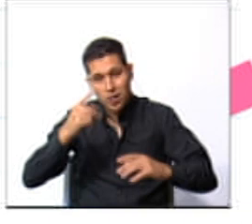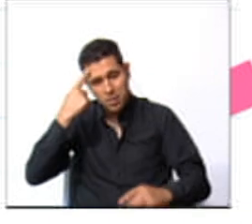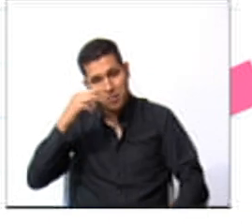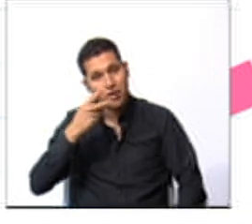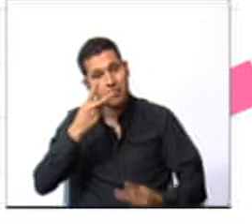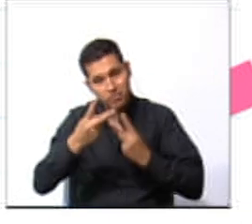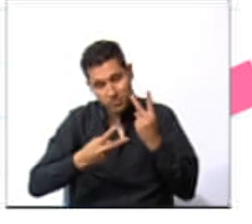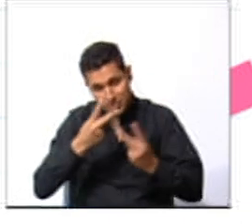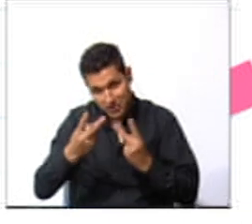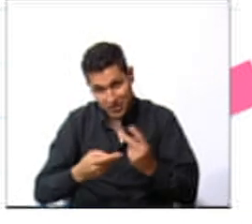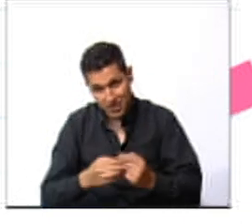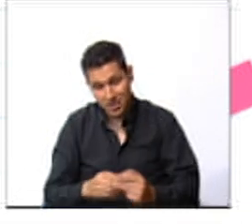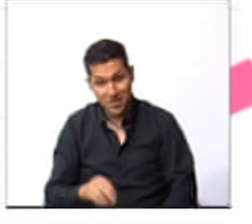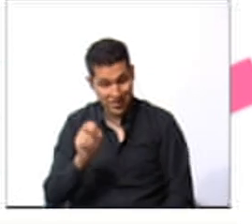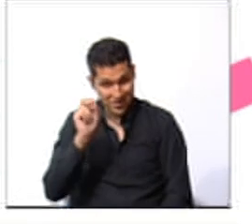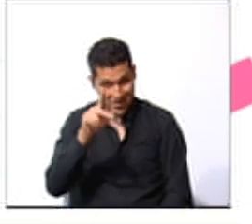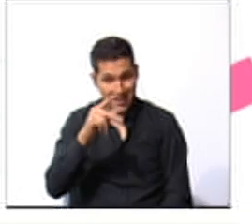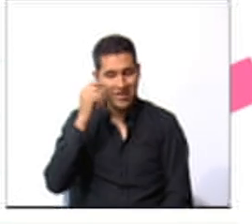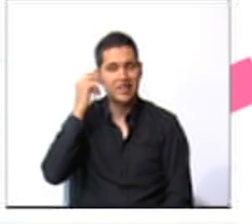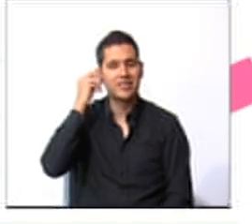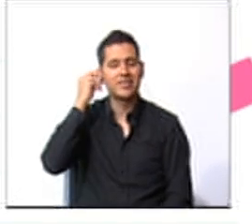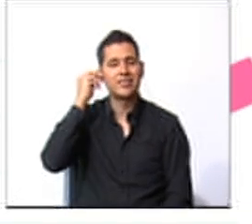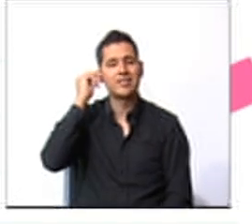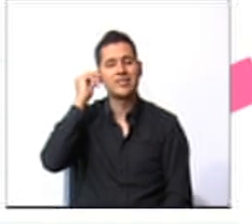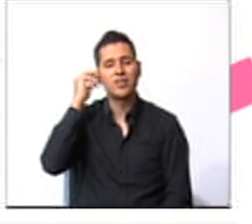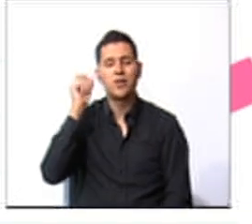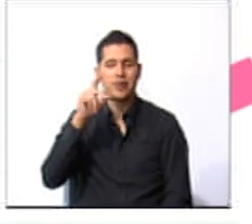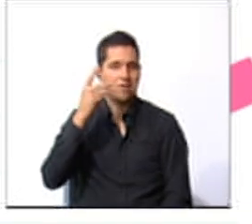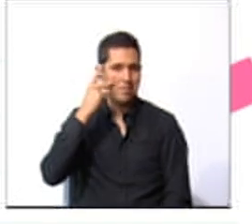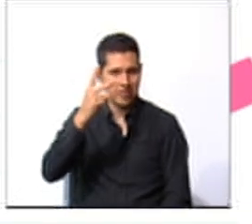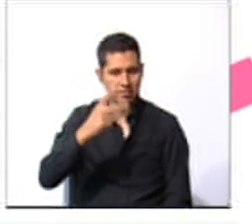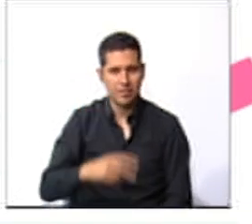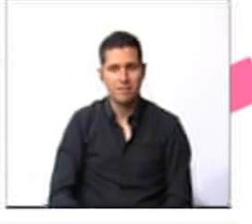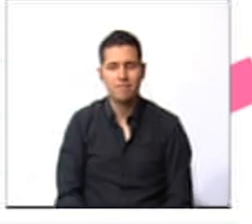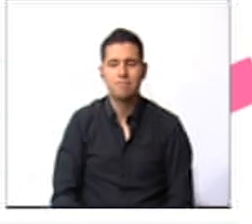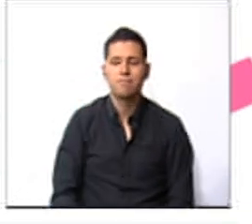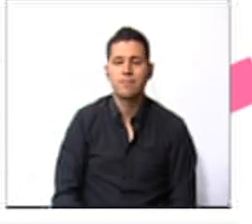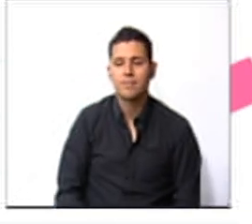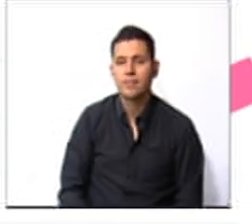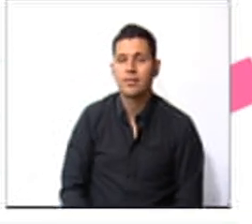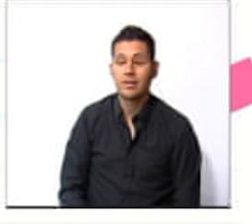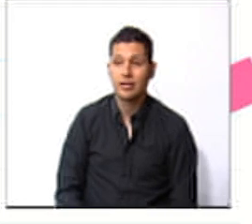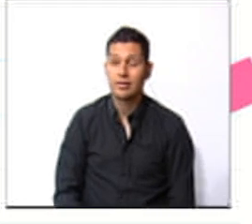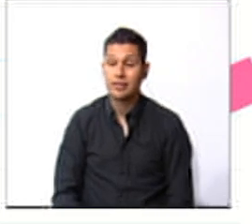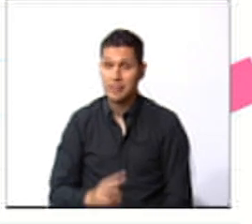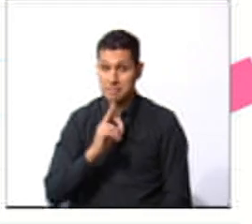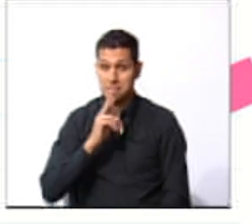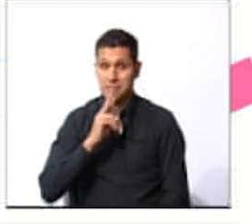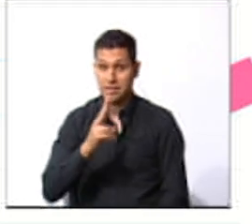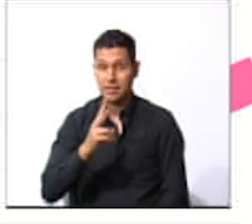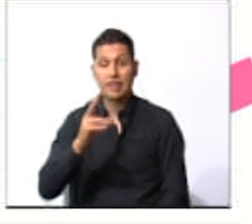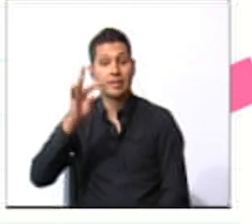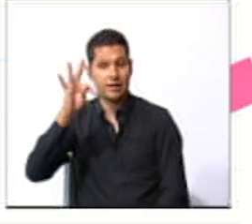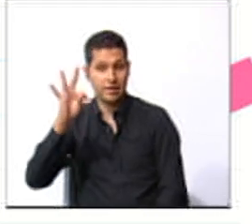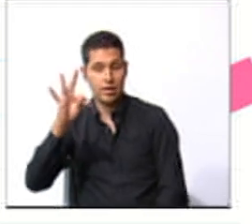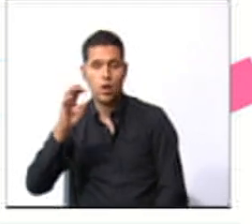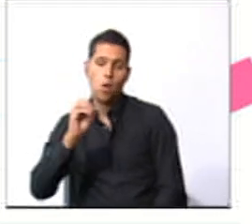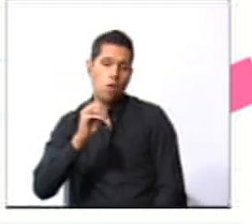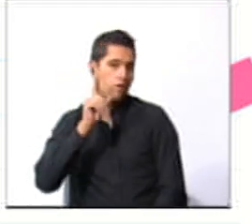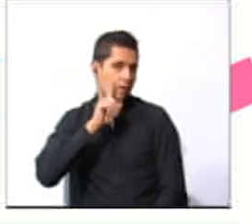you again. Okay, let's see. Write true or